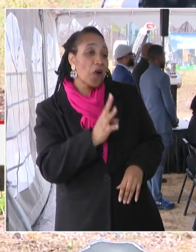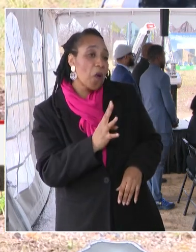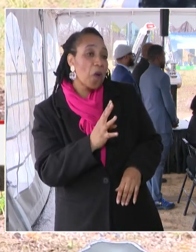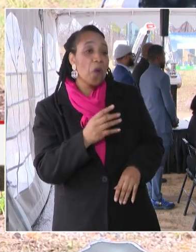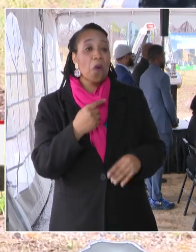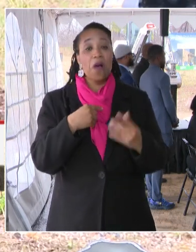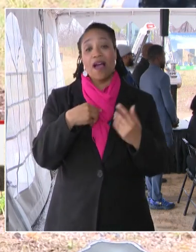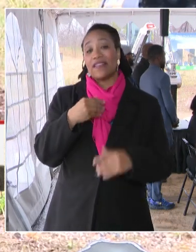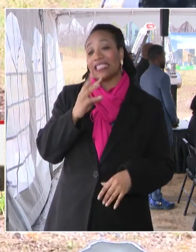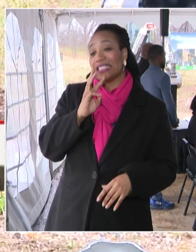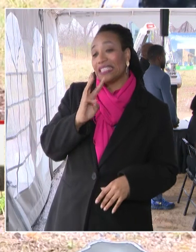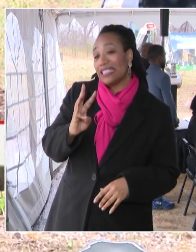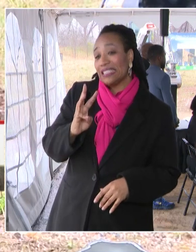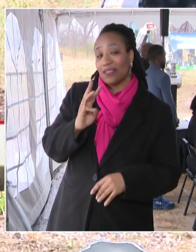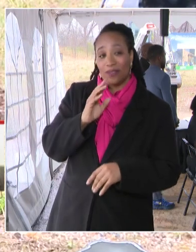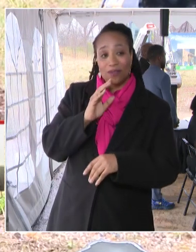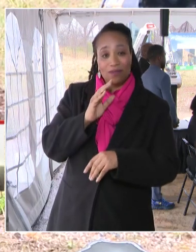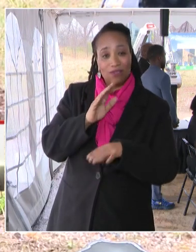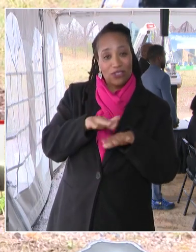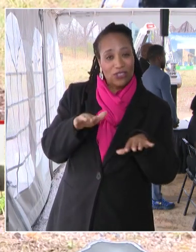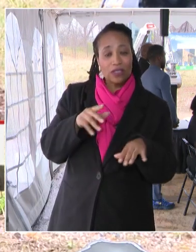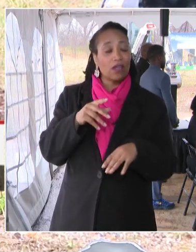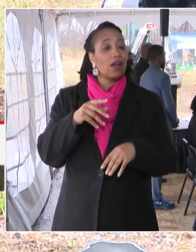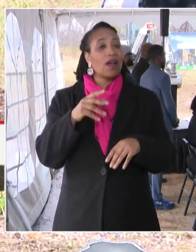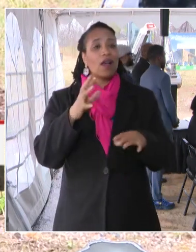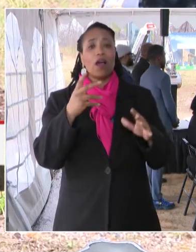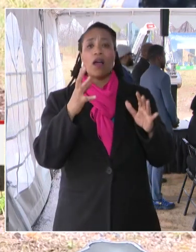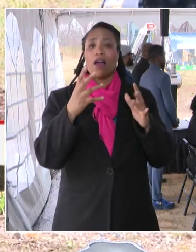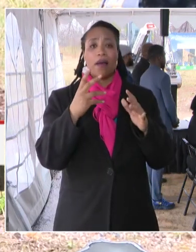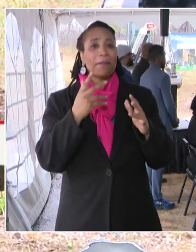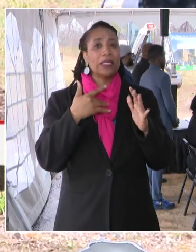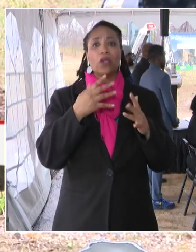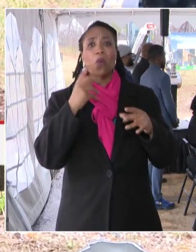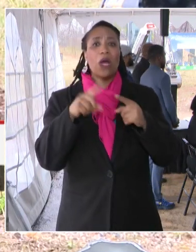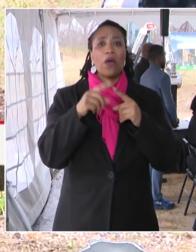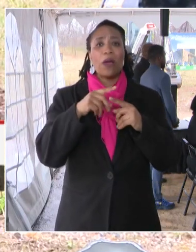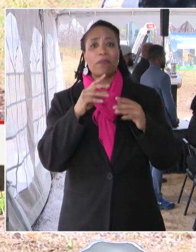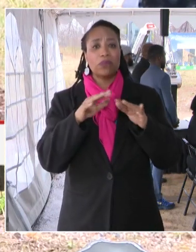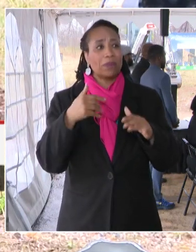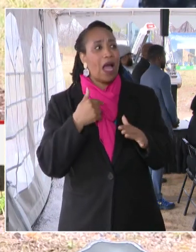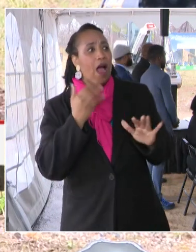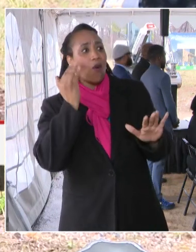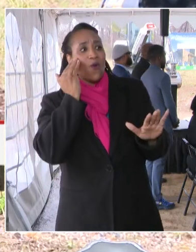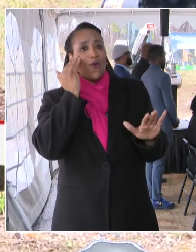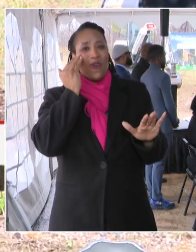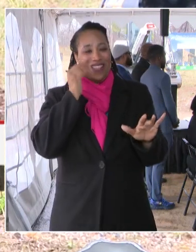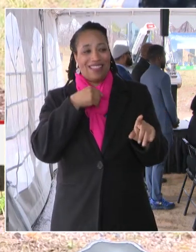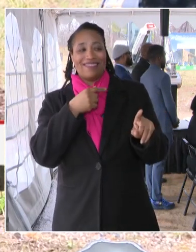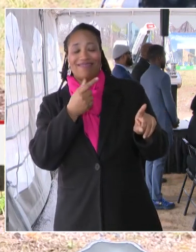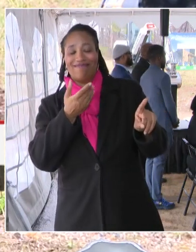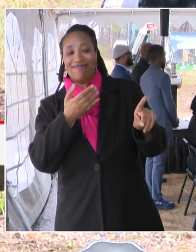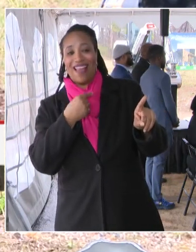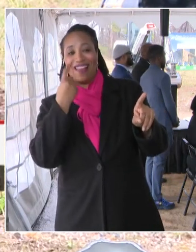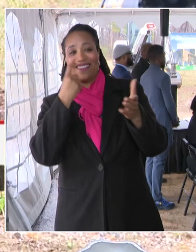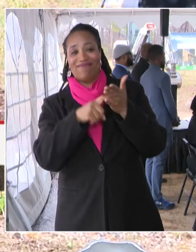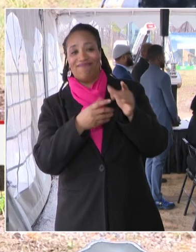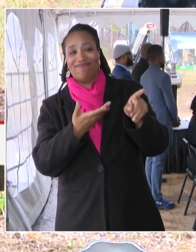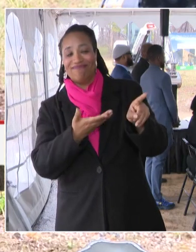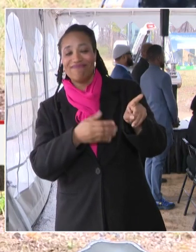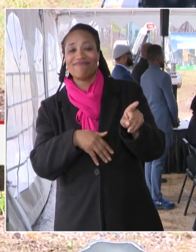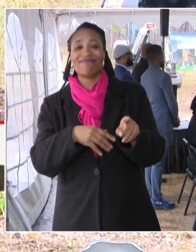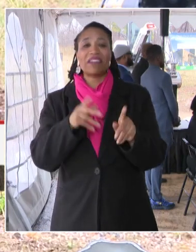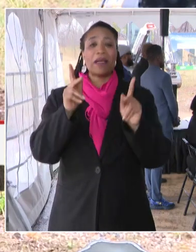There'll be a teen lounge, and you all will be able to have your late night hypes and all the great things. For